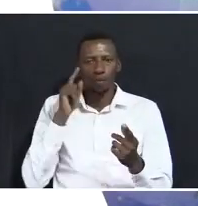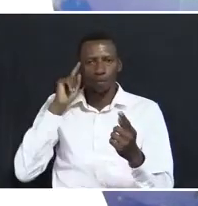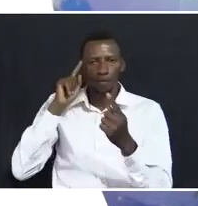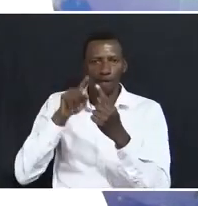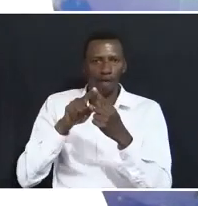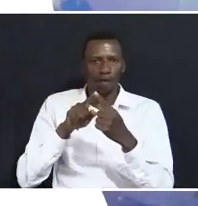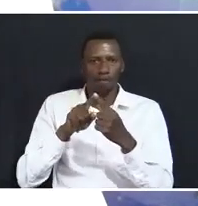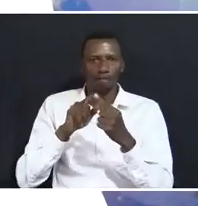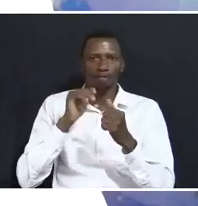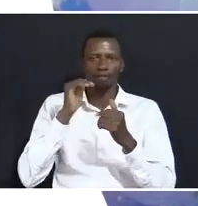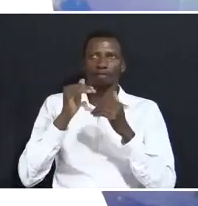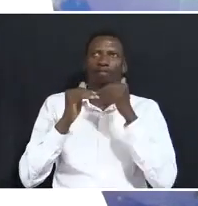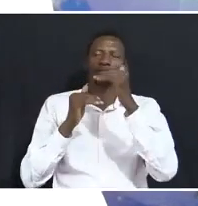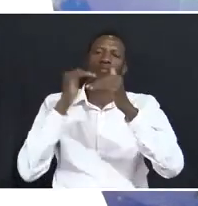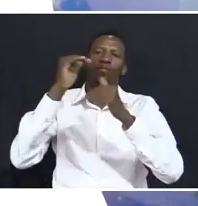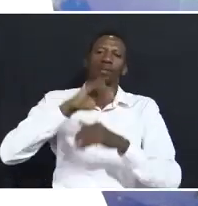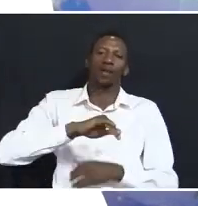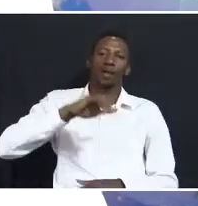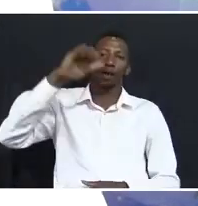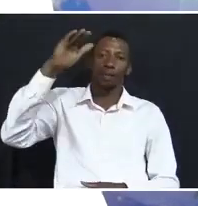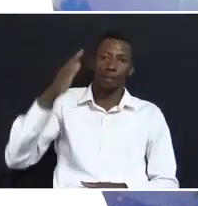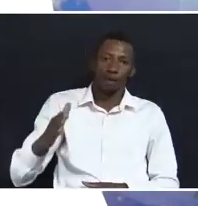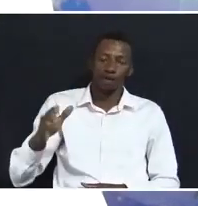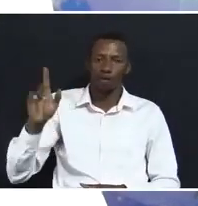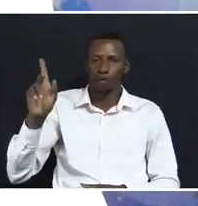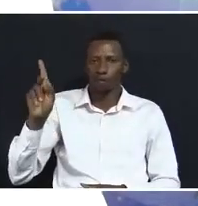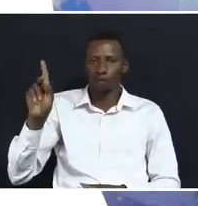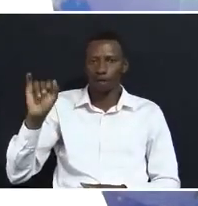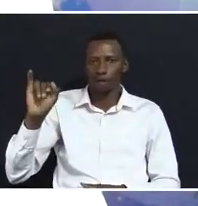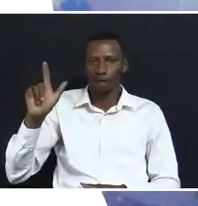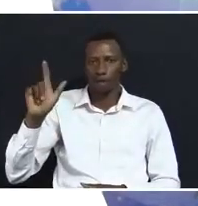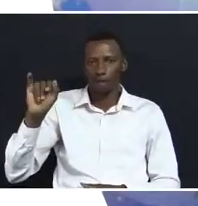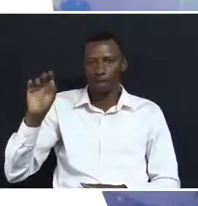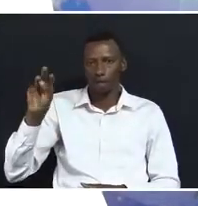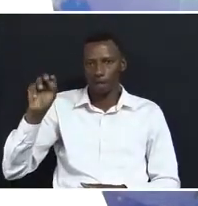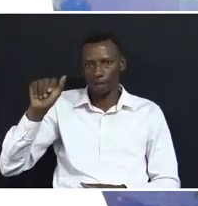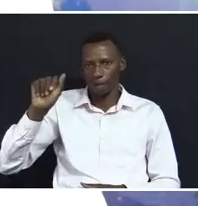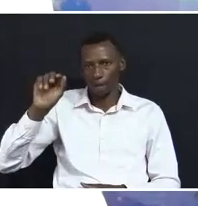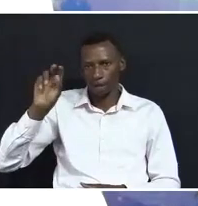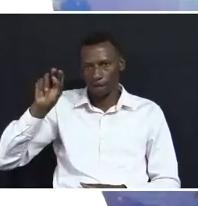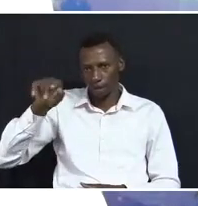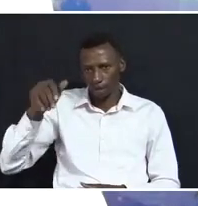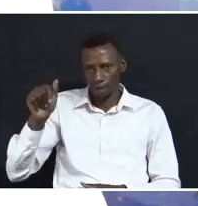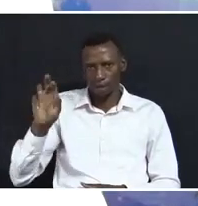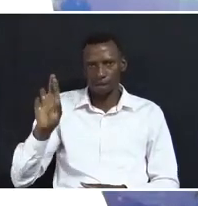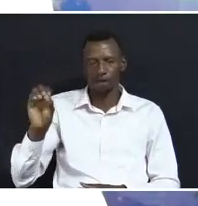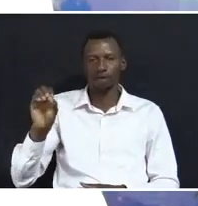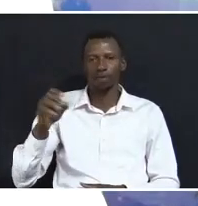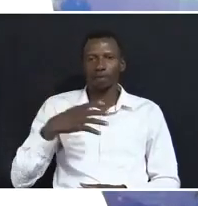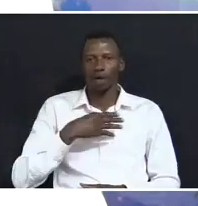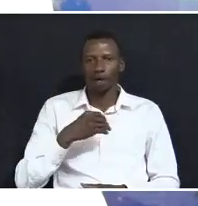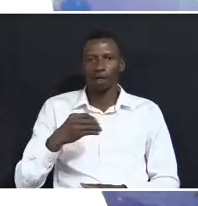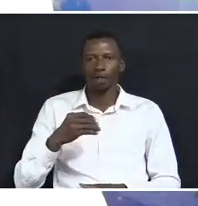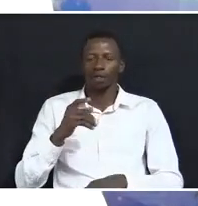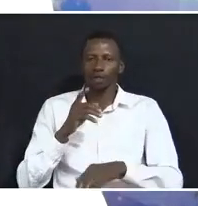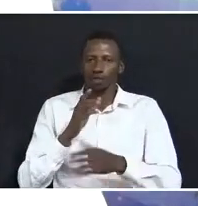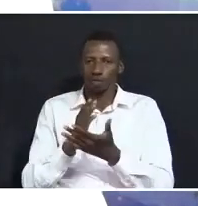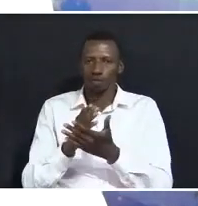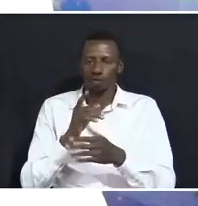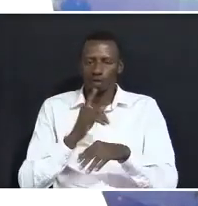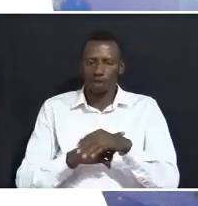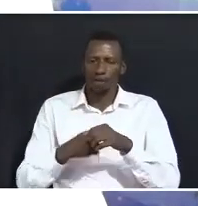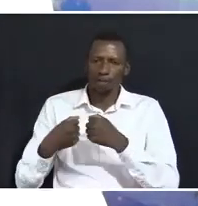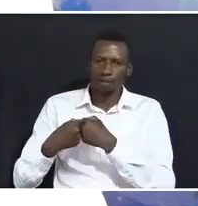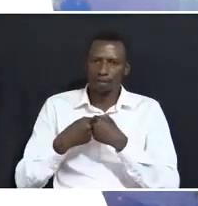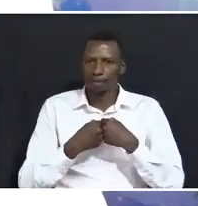climbing Mount Kilimanjaro, and who, despite the incredible difficulties that anyone has